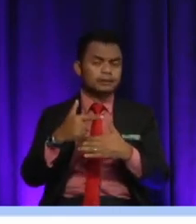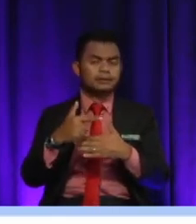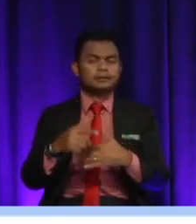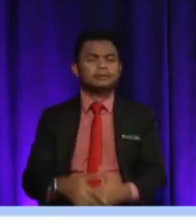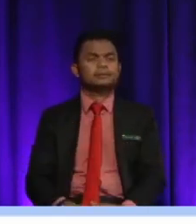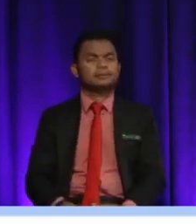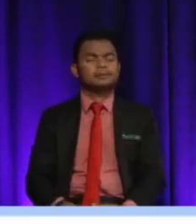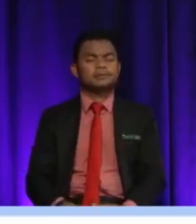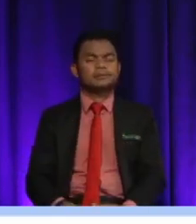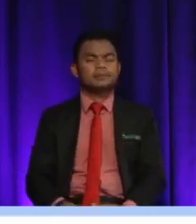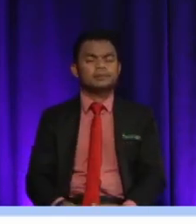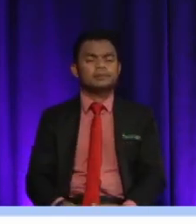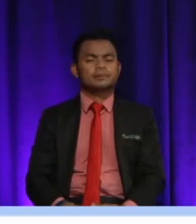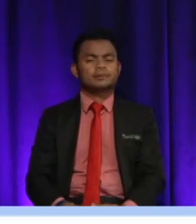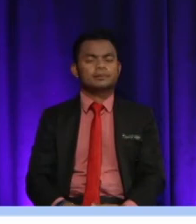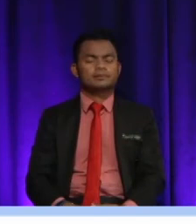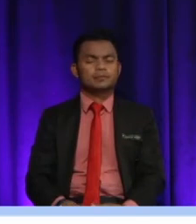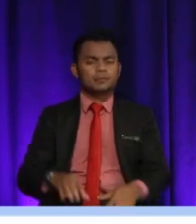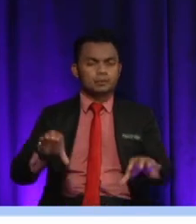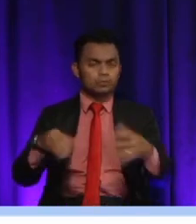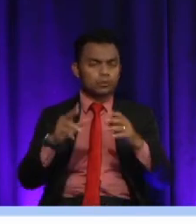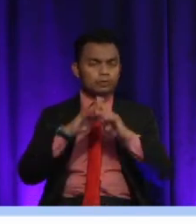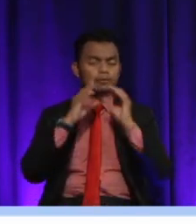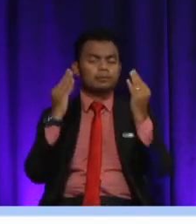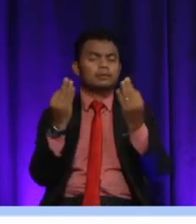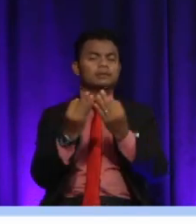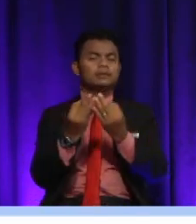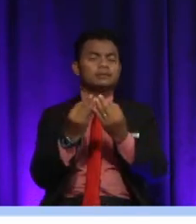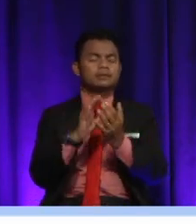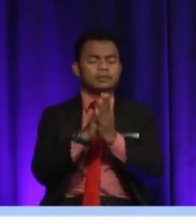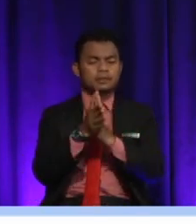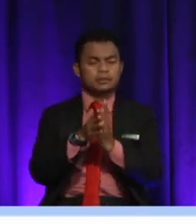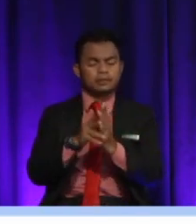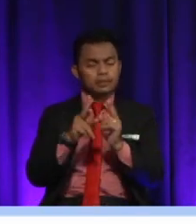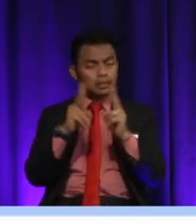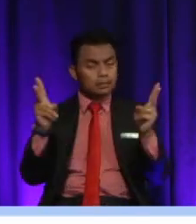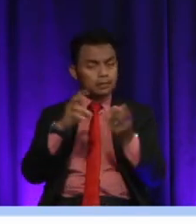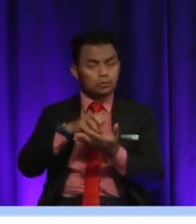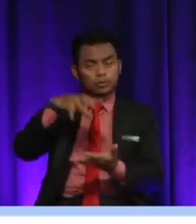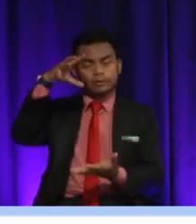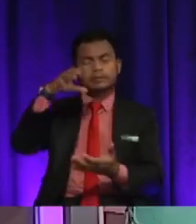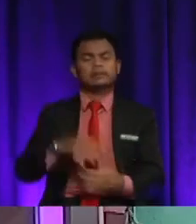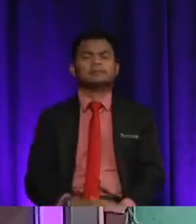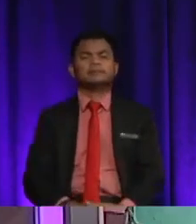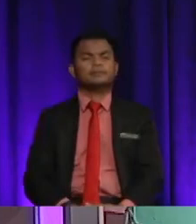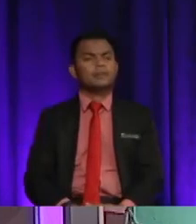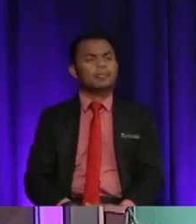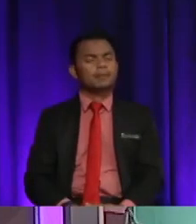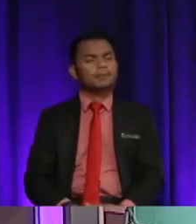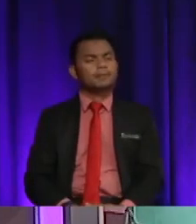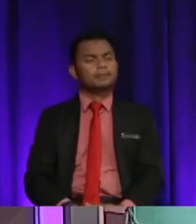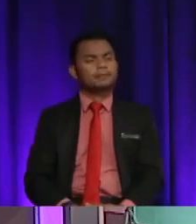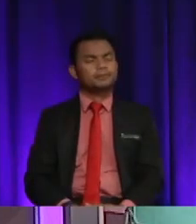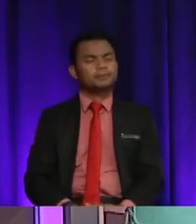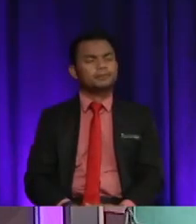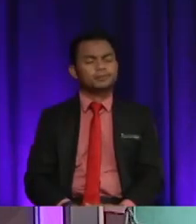the Winchester family very wealthy. So over here, we know that somehow it involves money and